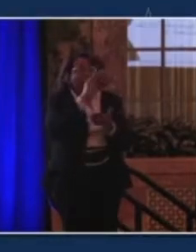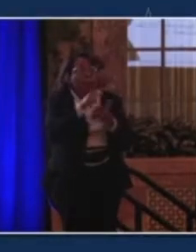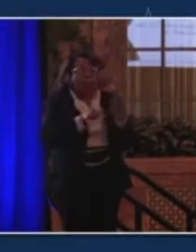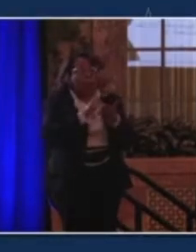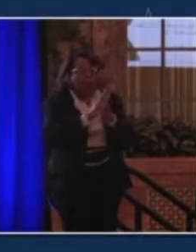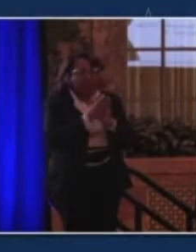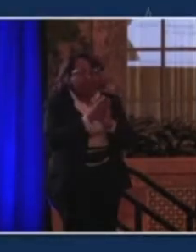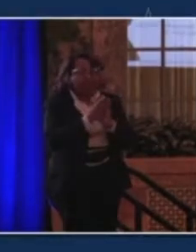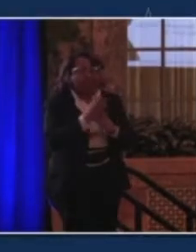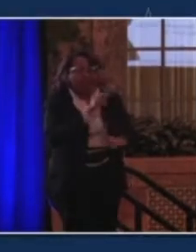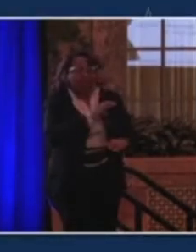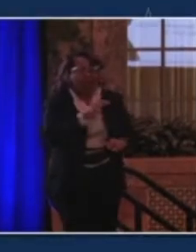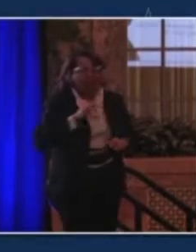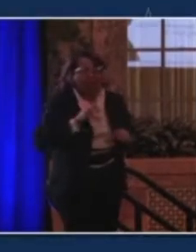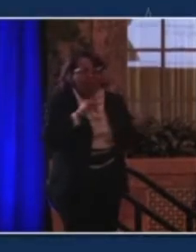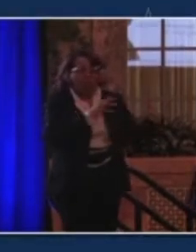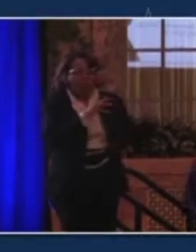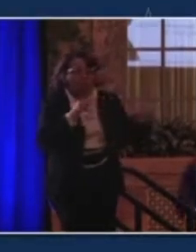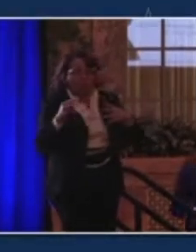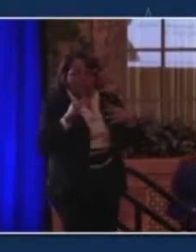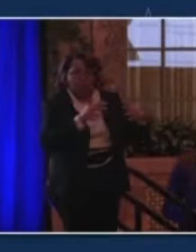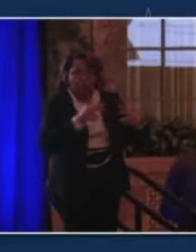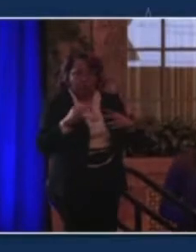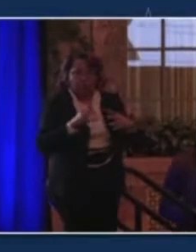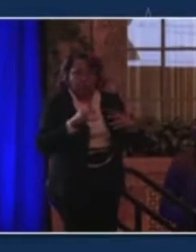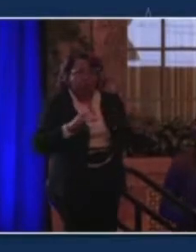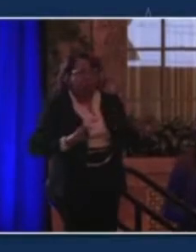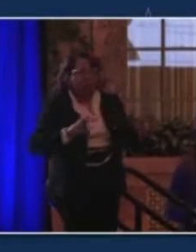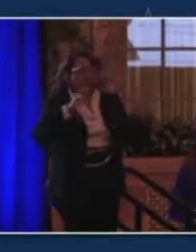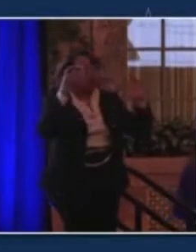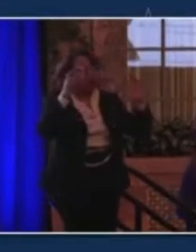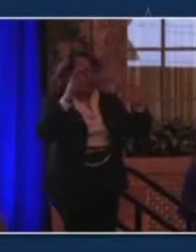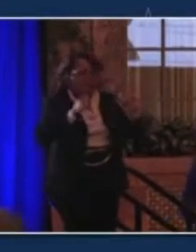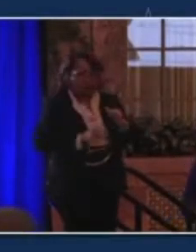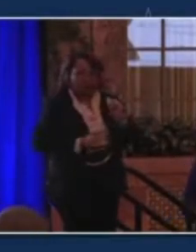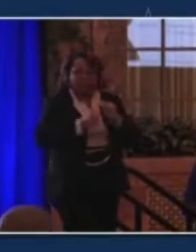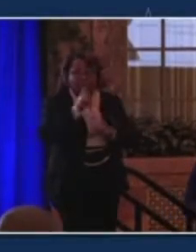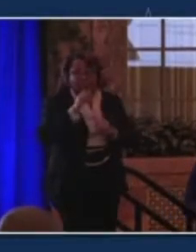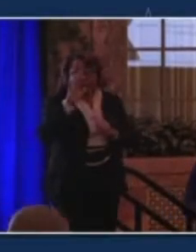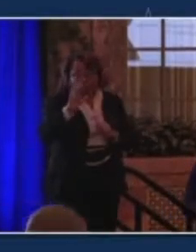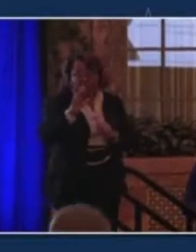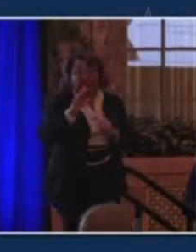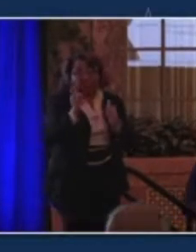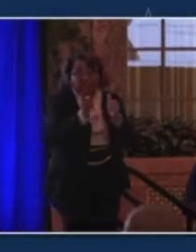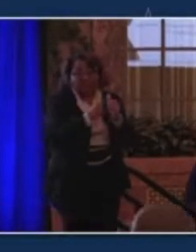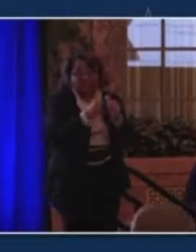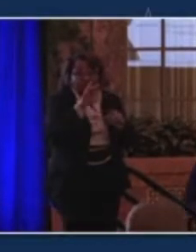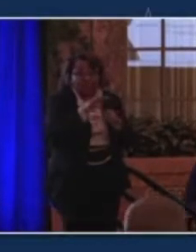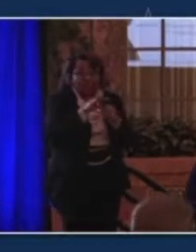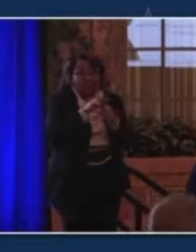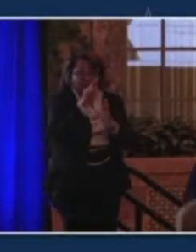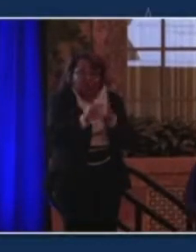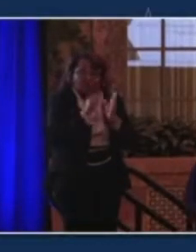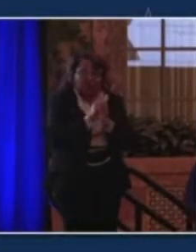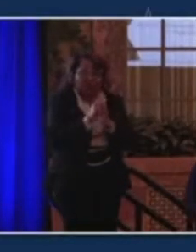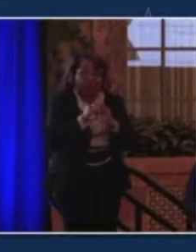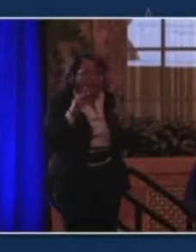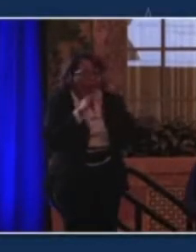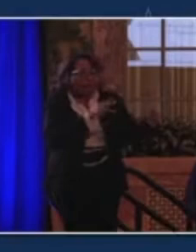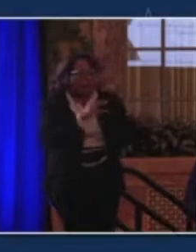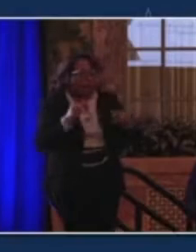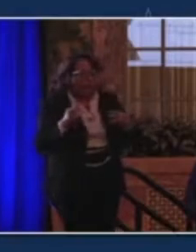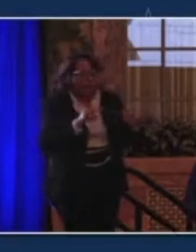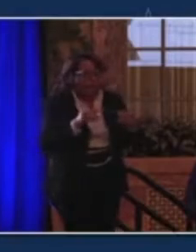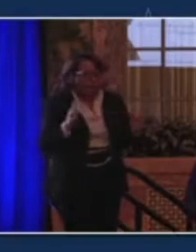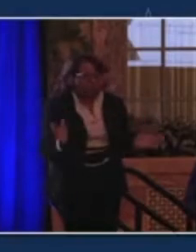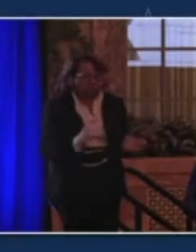as Council Wars, which wreaked havoc on most of his first term. The wars were incited by a group